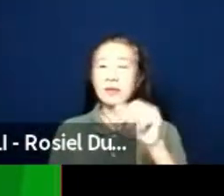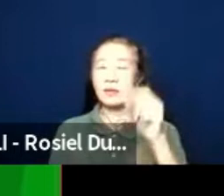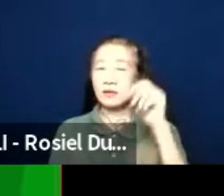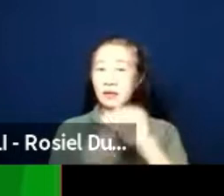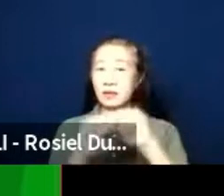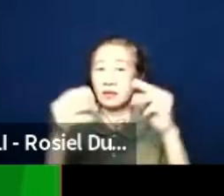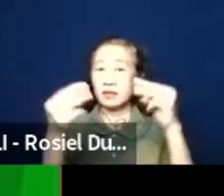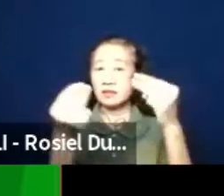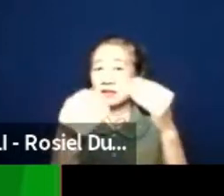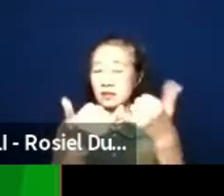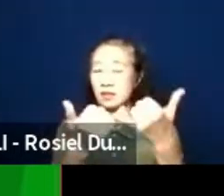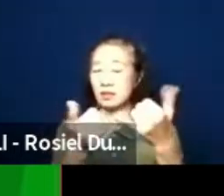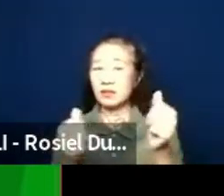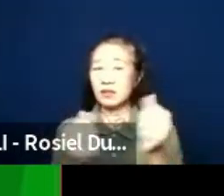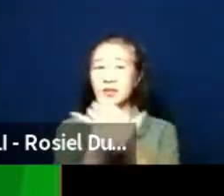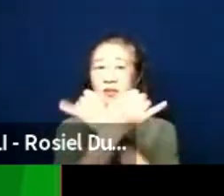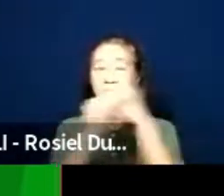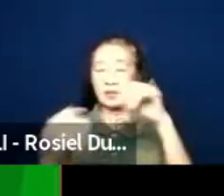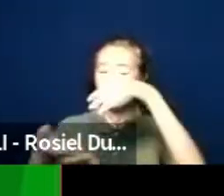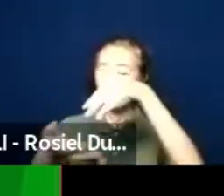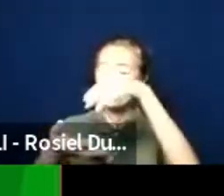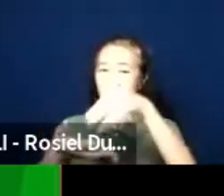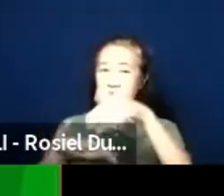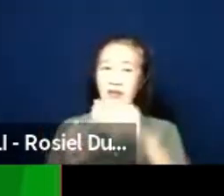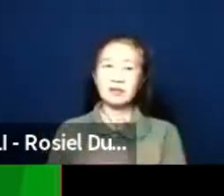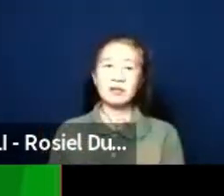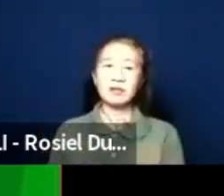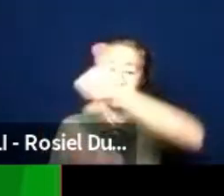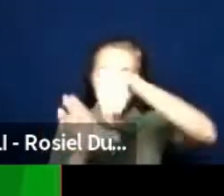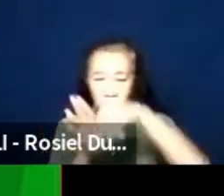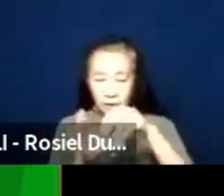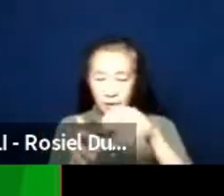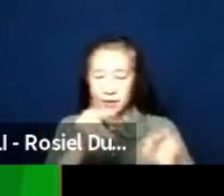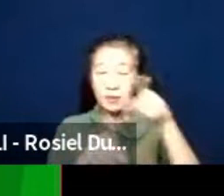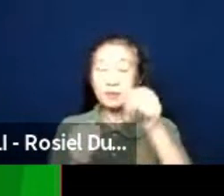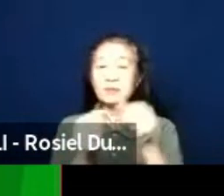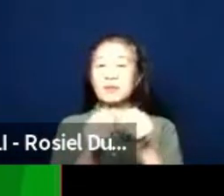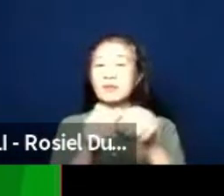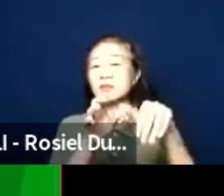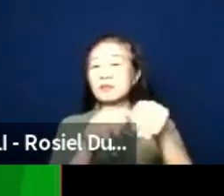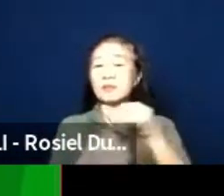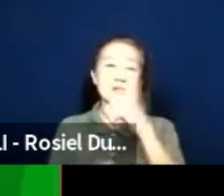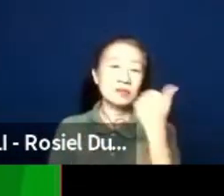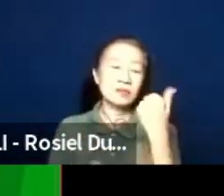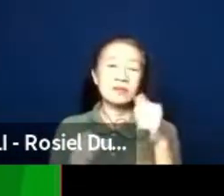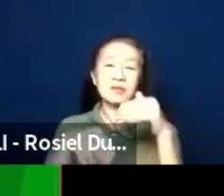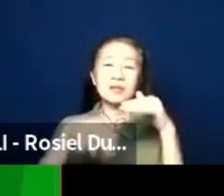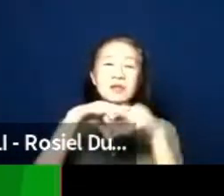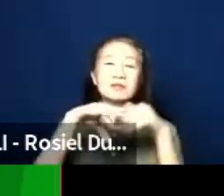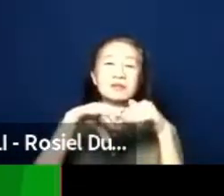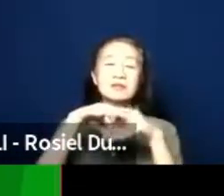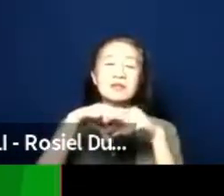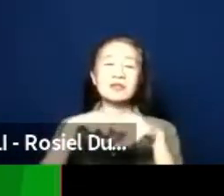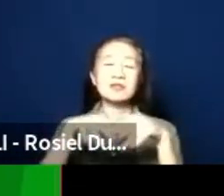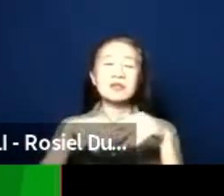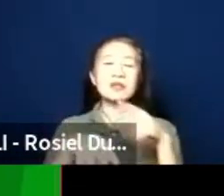Agency, with my independent study course on including people with disabilities and other with access and functional needs